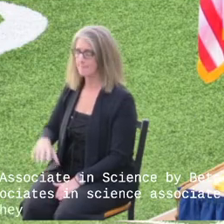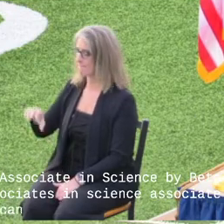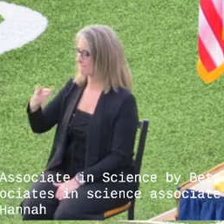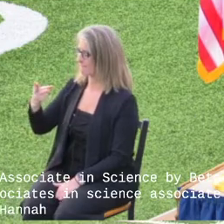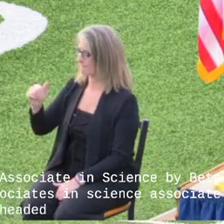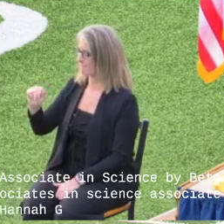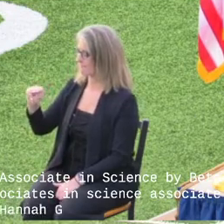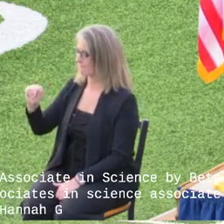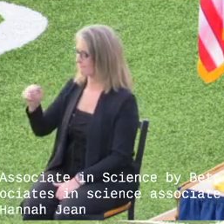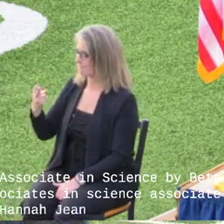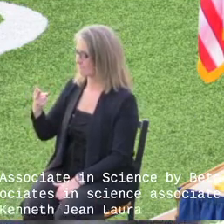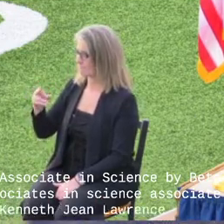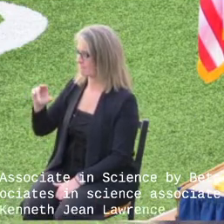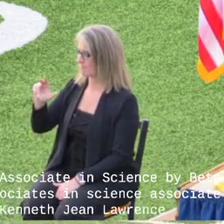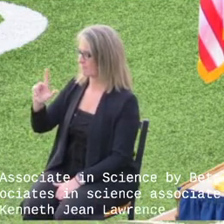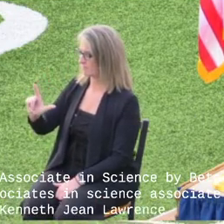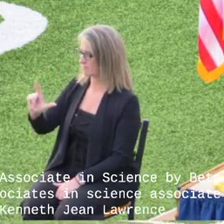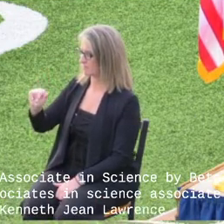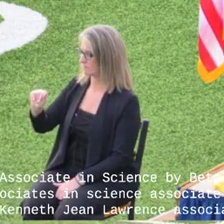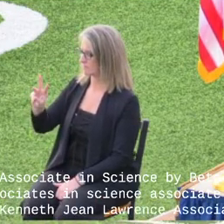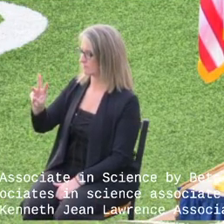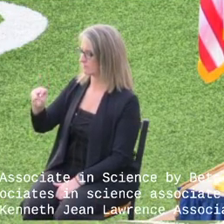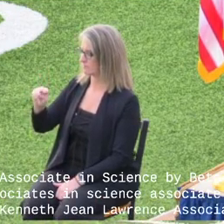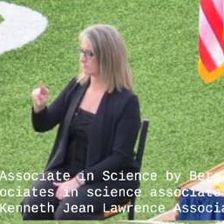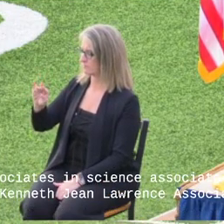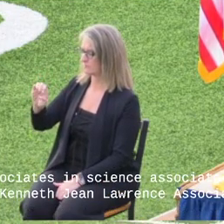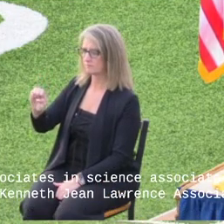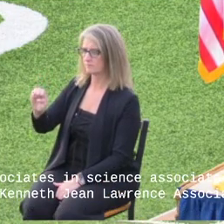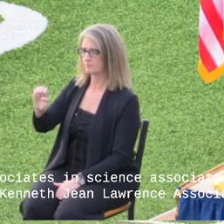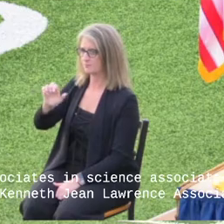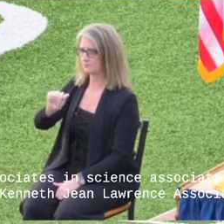Hannah Jean Lawrence, Associate in Science.